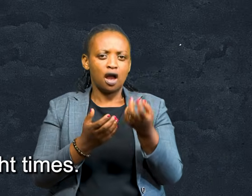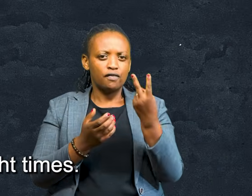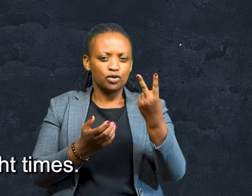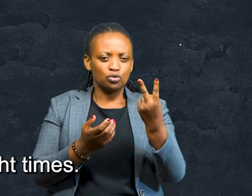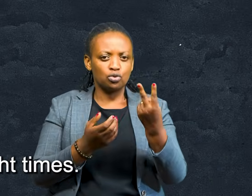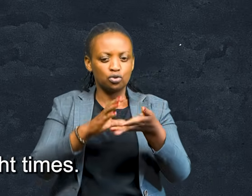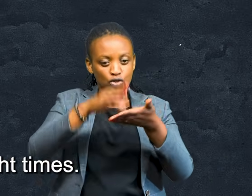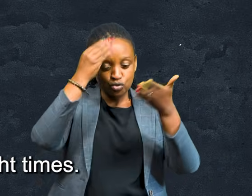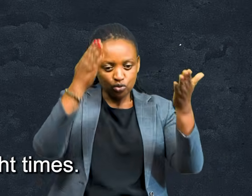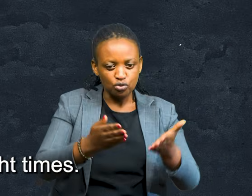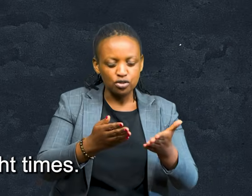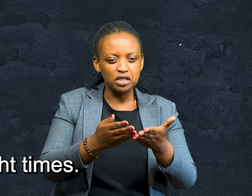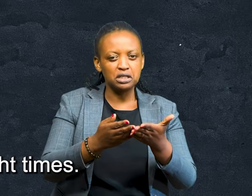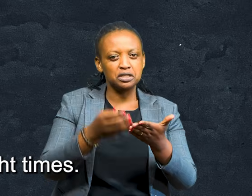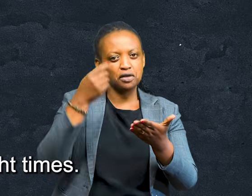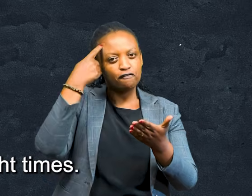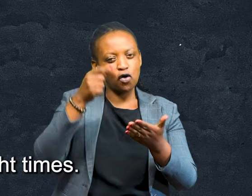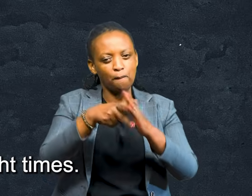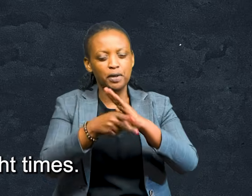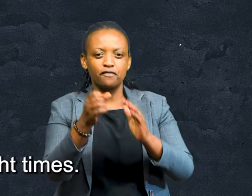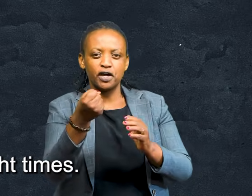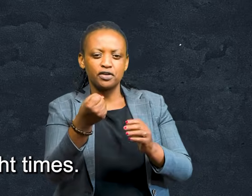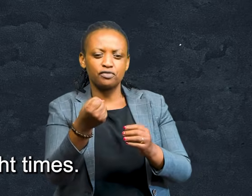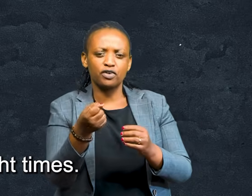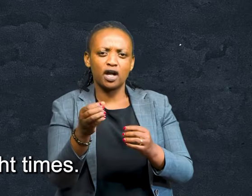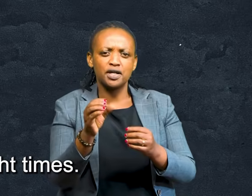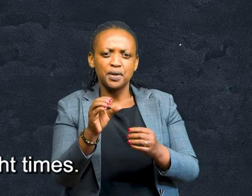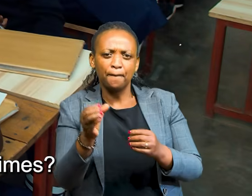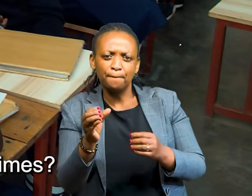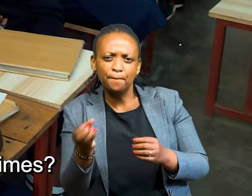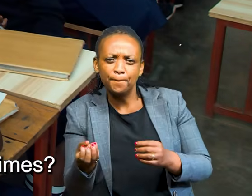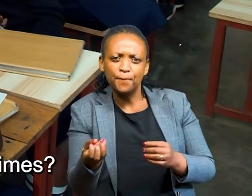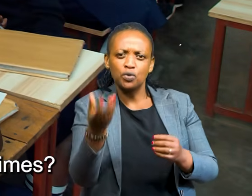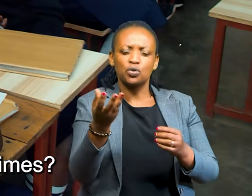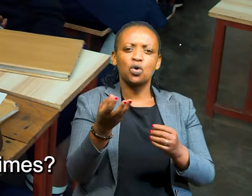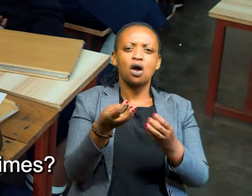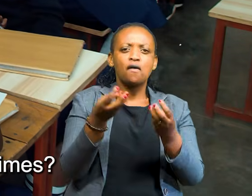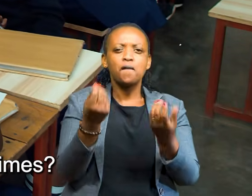2 students of P5 tossed a dice 48 times. These 2